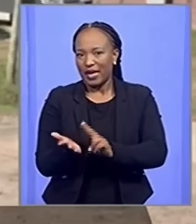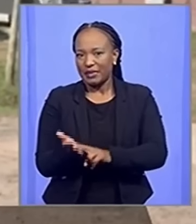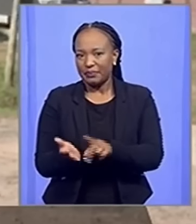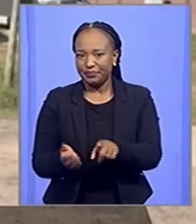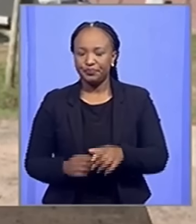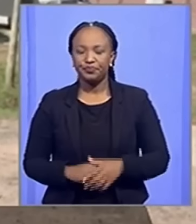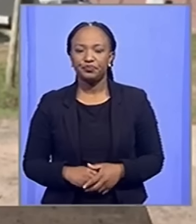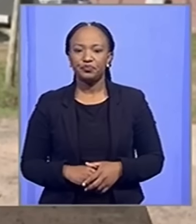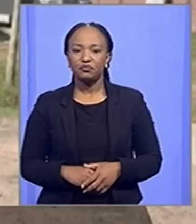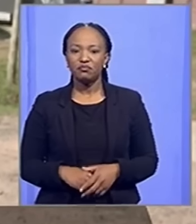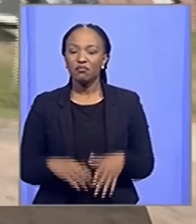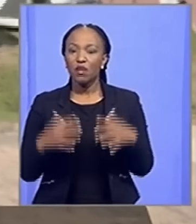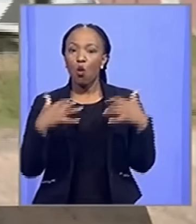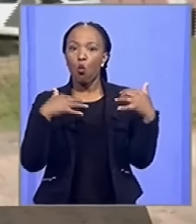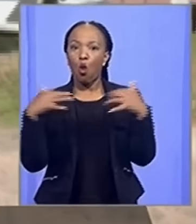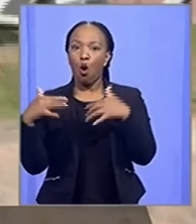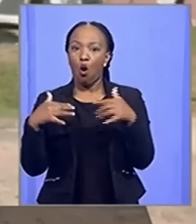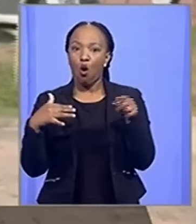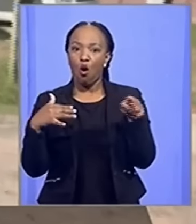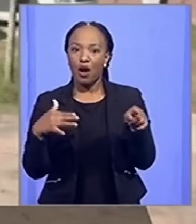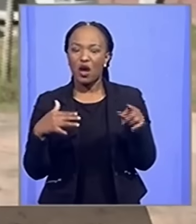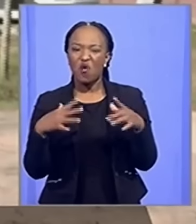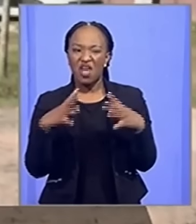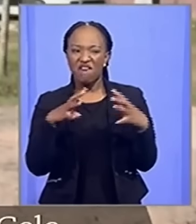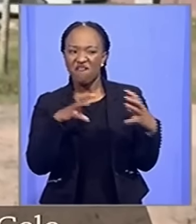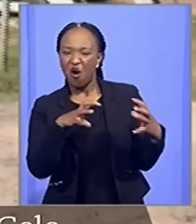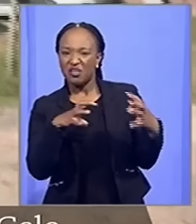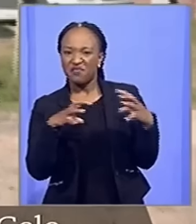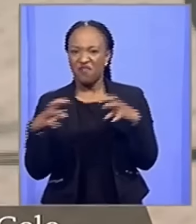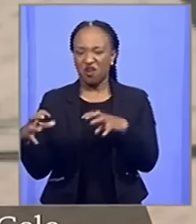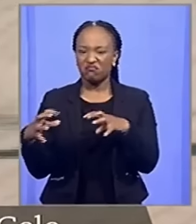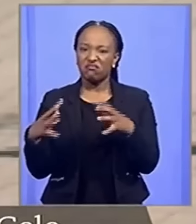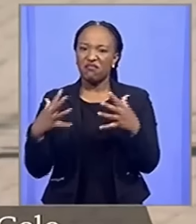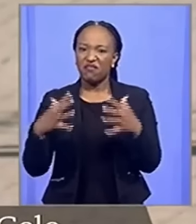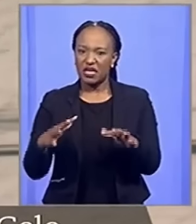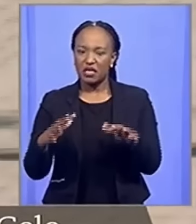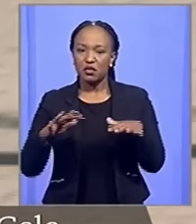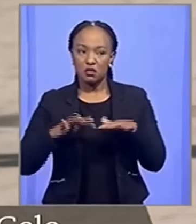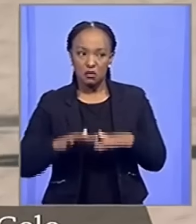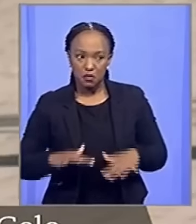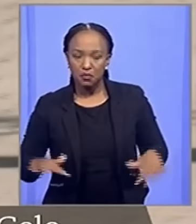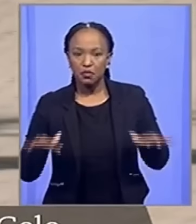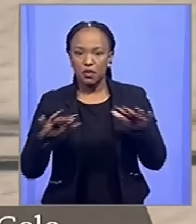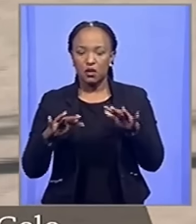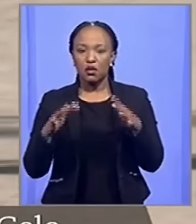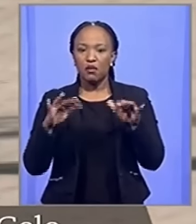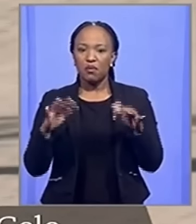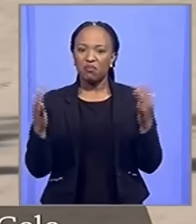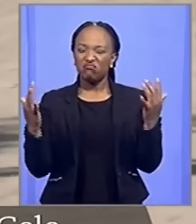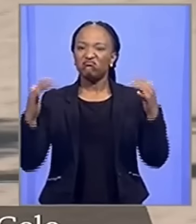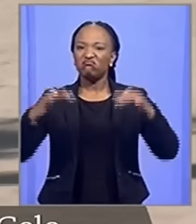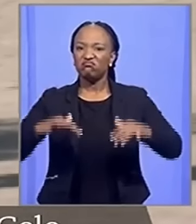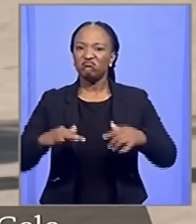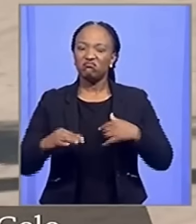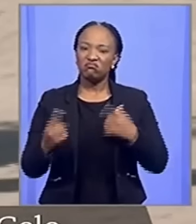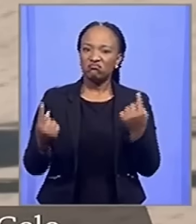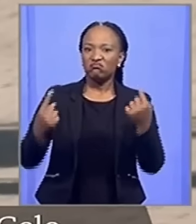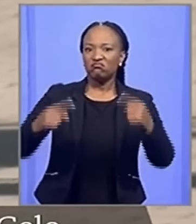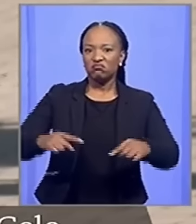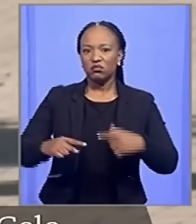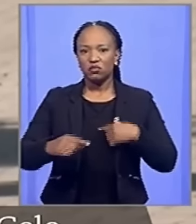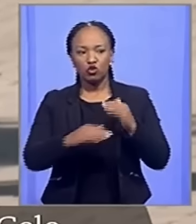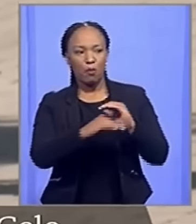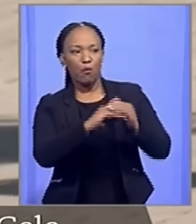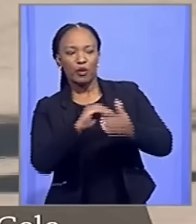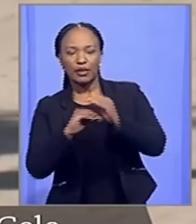Tiriso dikgoka e na le ditlamorago kwa bookelong jwa matlhe. Batlhankedi ba tshireletso ba gorogile fano ba itira jaaka e kete ba tlile go sireletsa